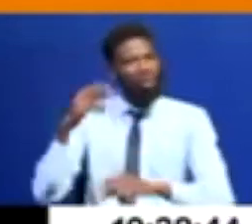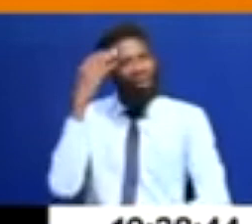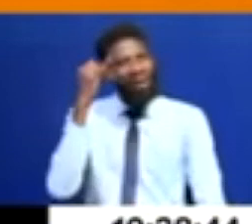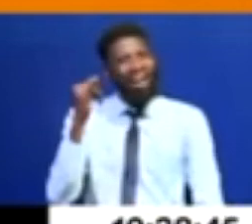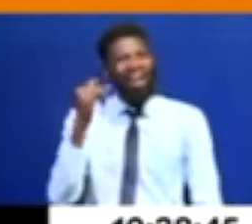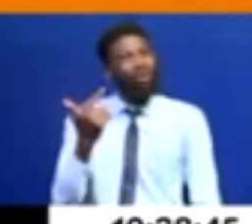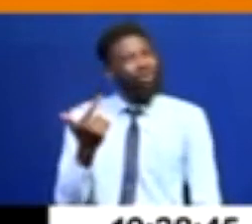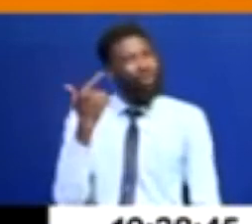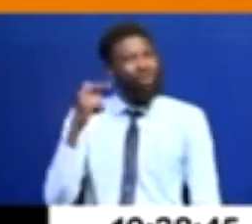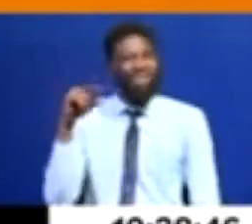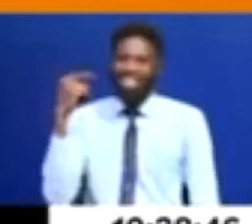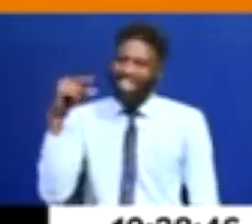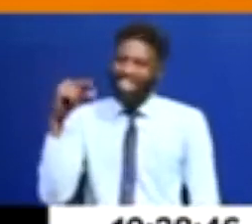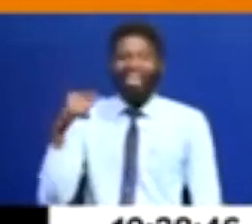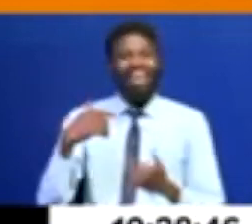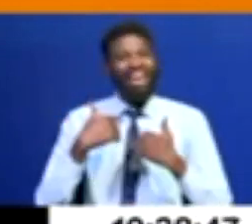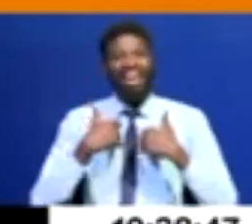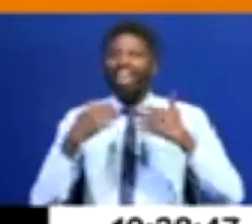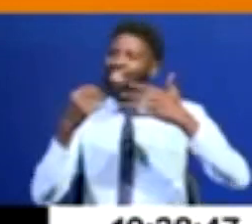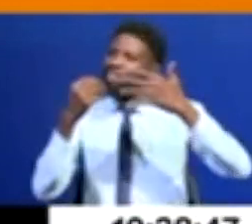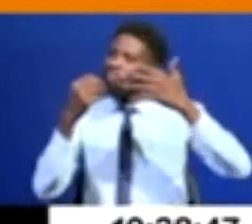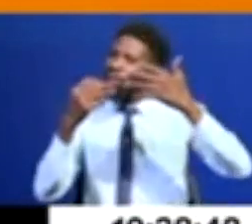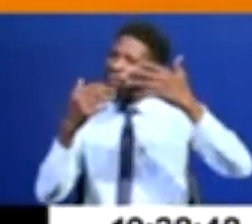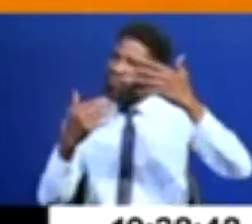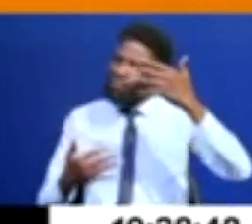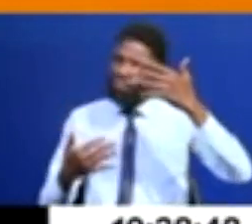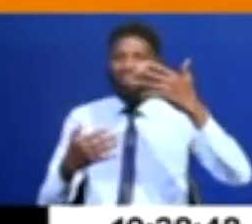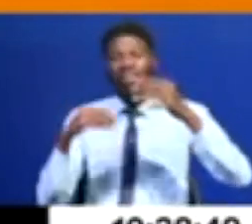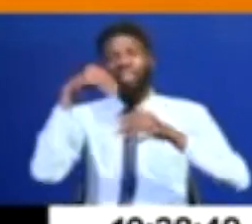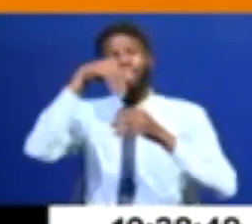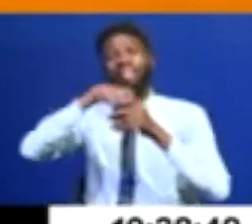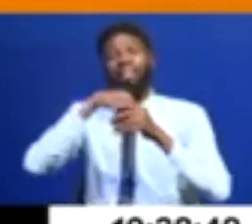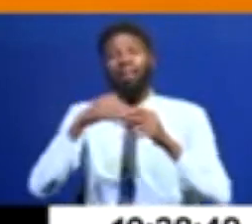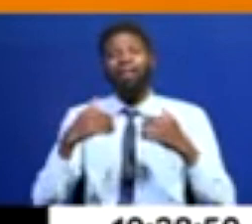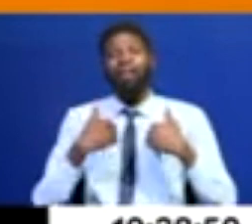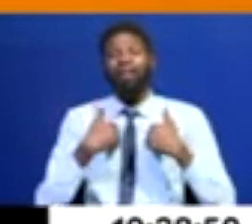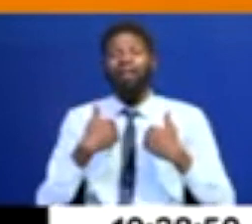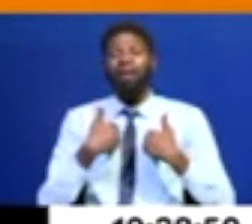And there are so many. It contains about how many bills? It contains about